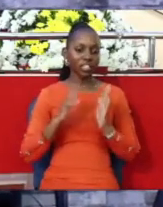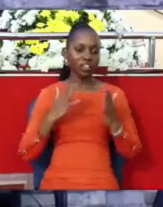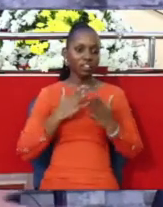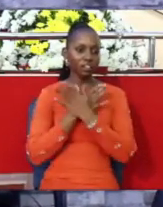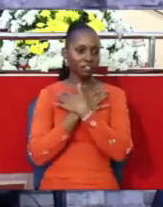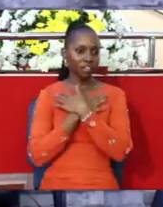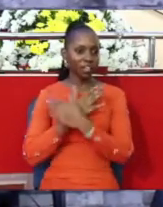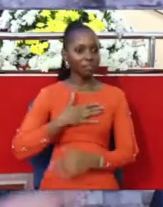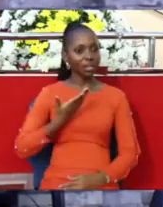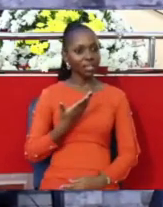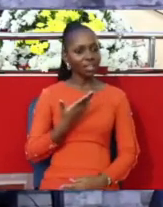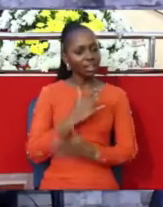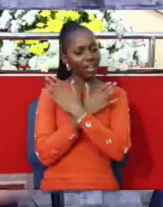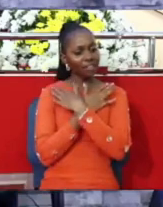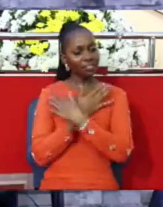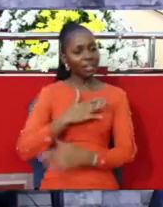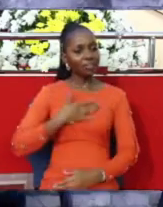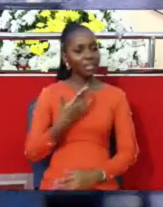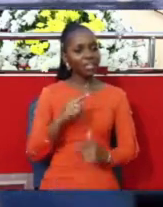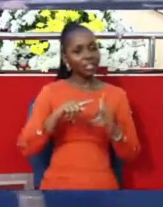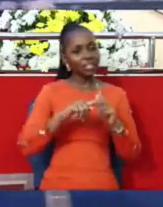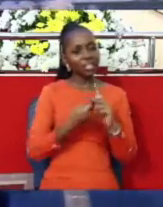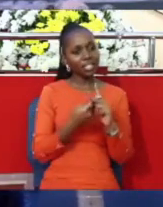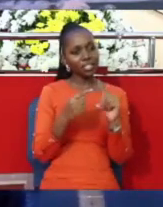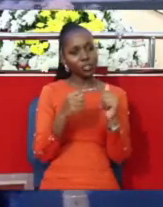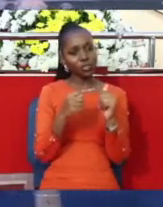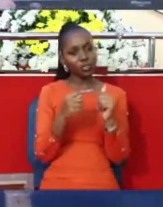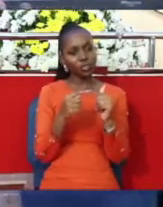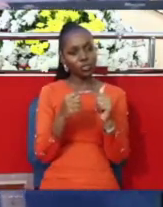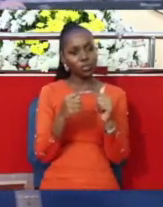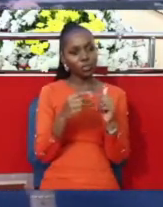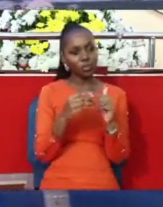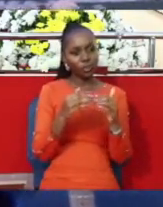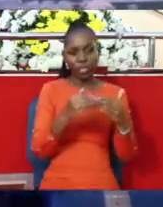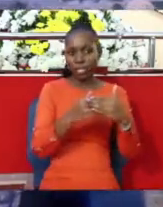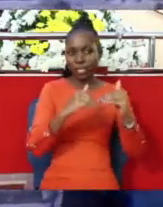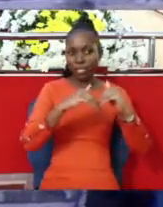alianza kunihepa. Na ni ndugu alikuwa ameokoka. He was born again.